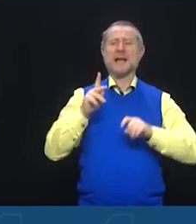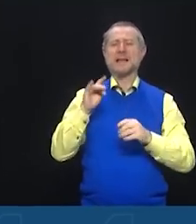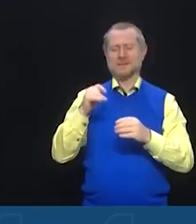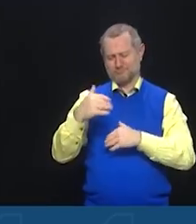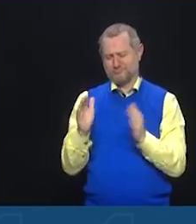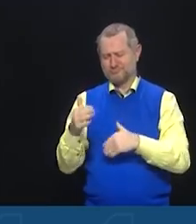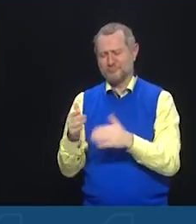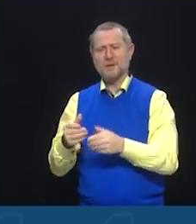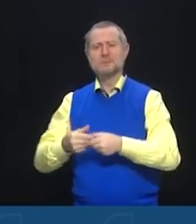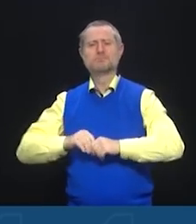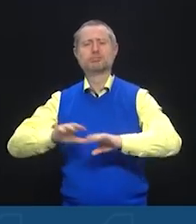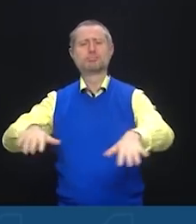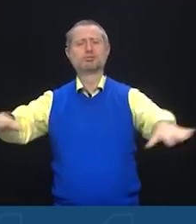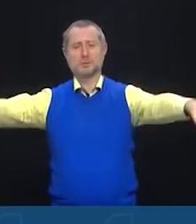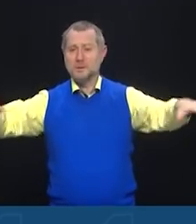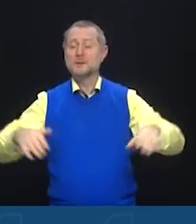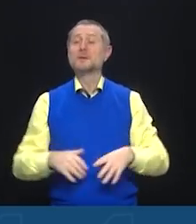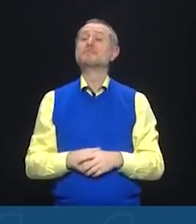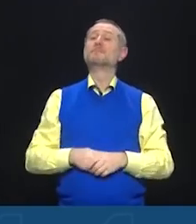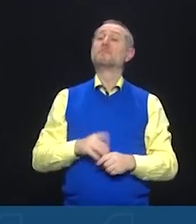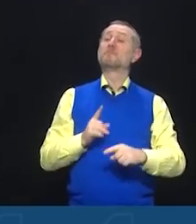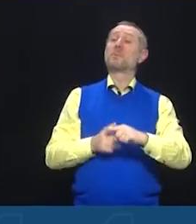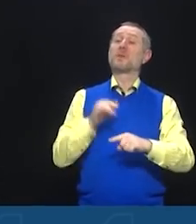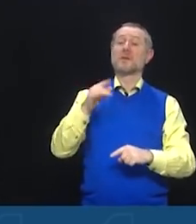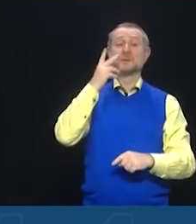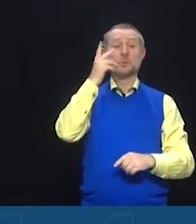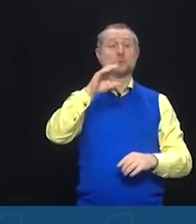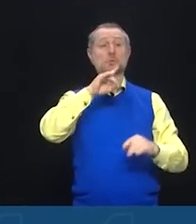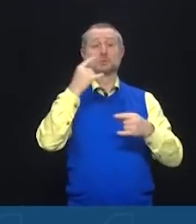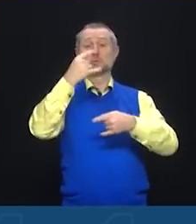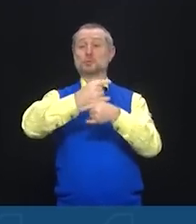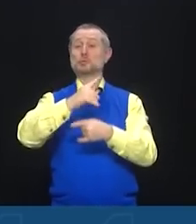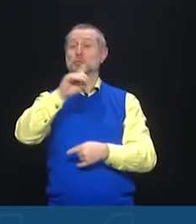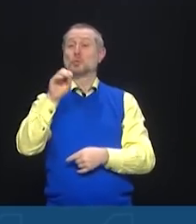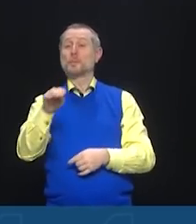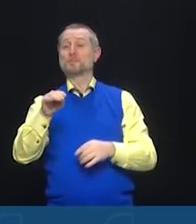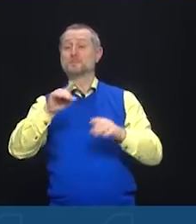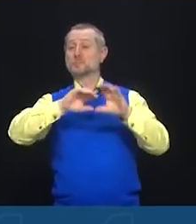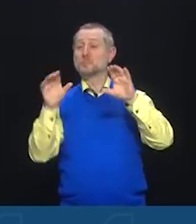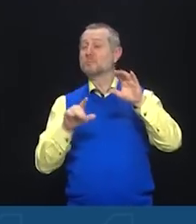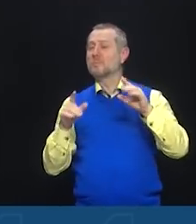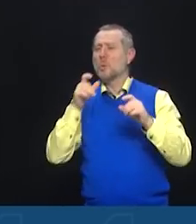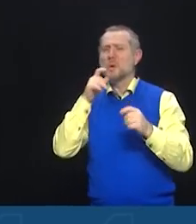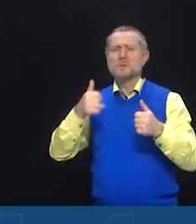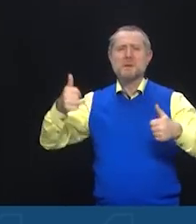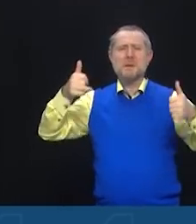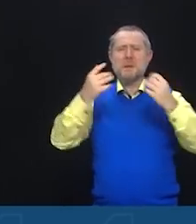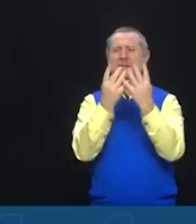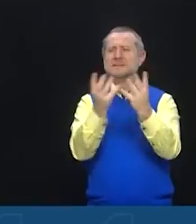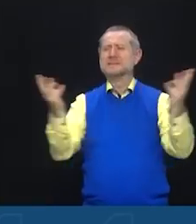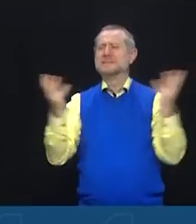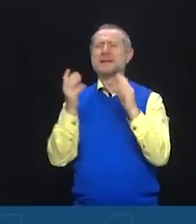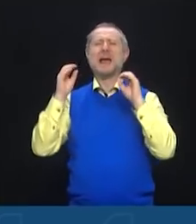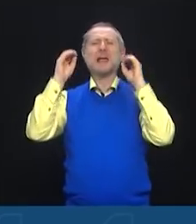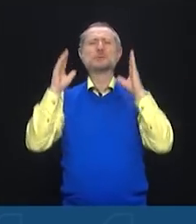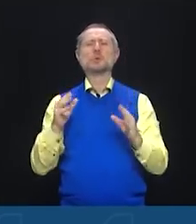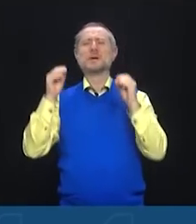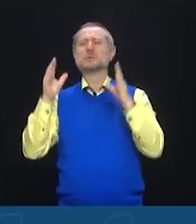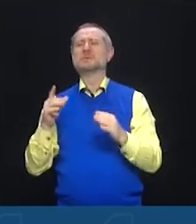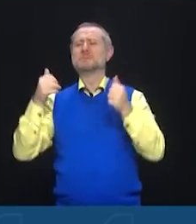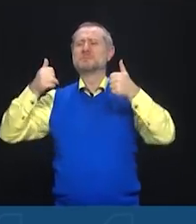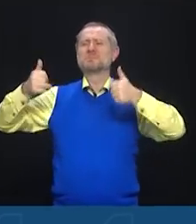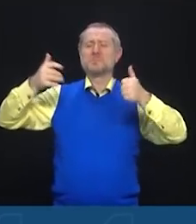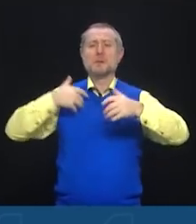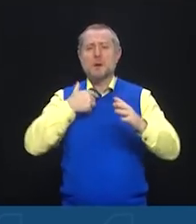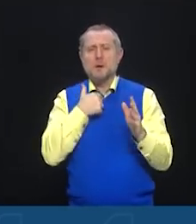as consulting, as you saw we did on the Zoom call, consulting with members of the educational community whose voices need to be heard. Our